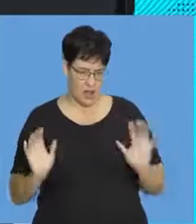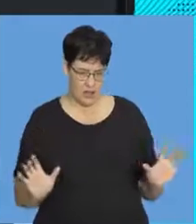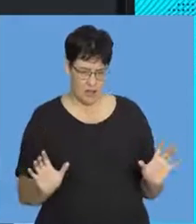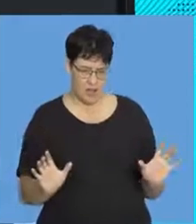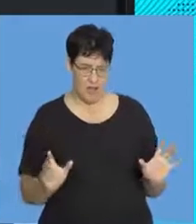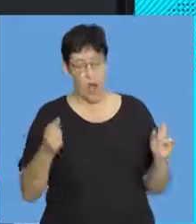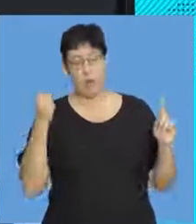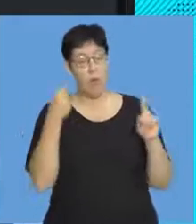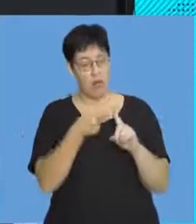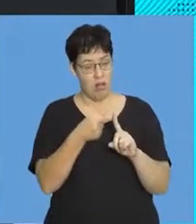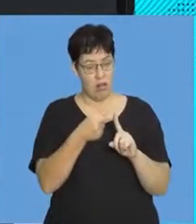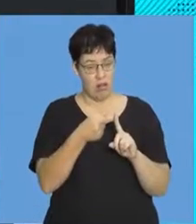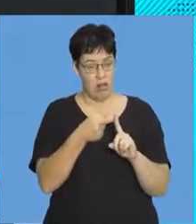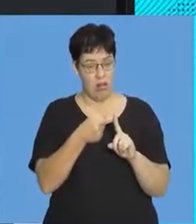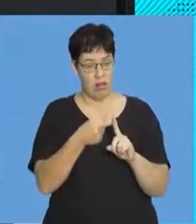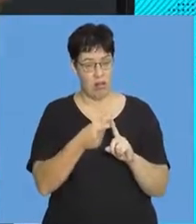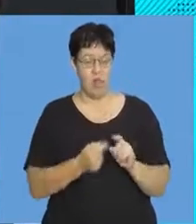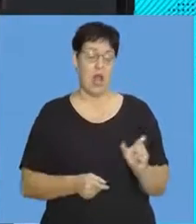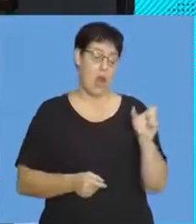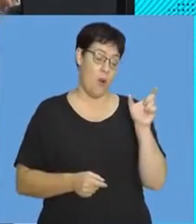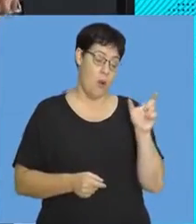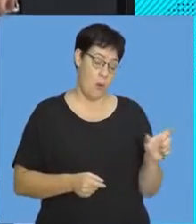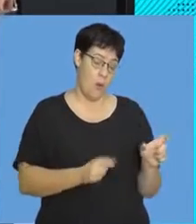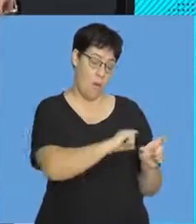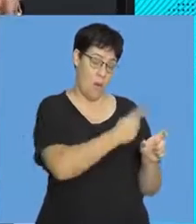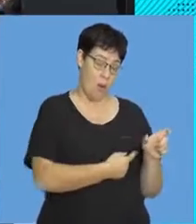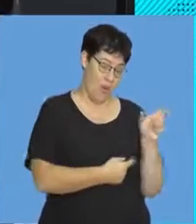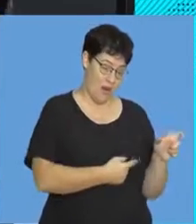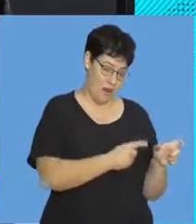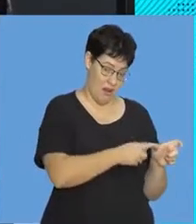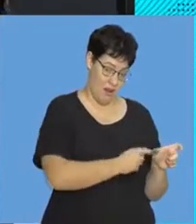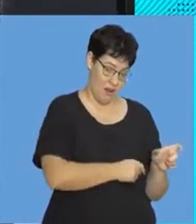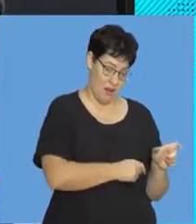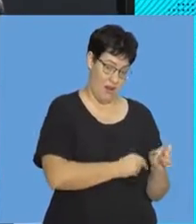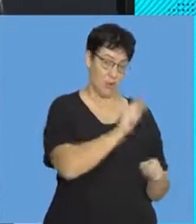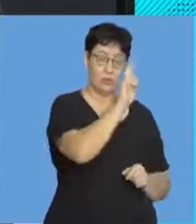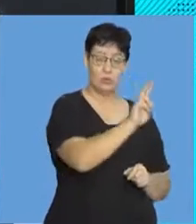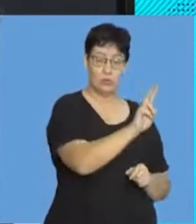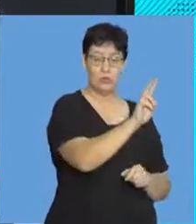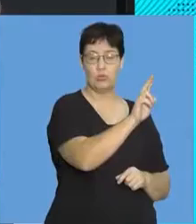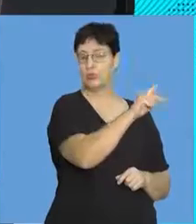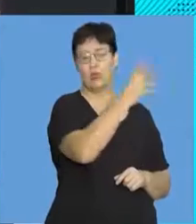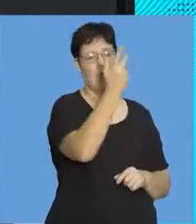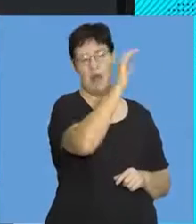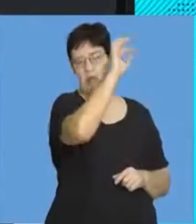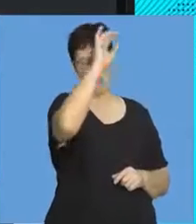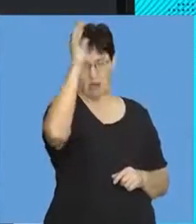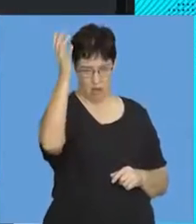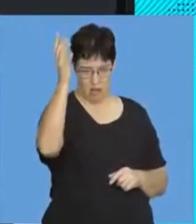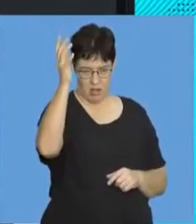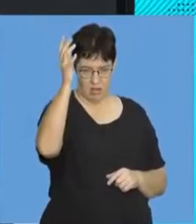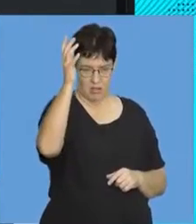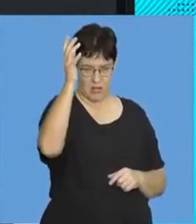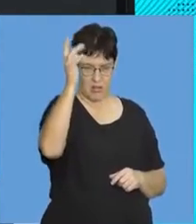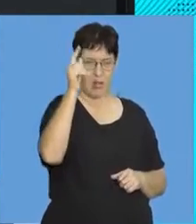that, the goal is to make sure that I have one power, meaning 2 to the exponent of